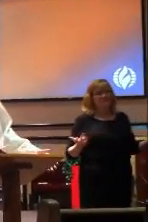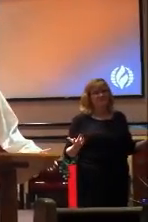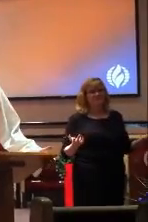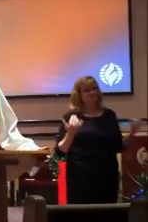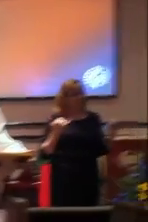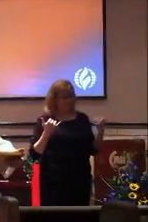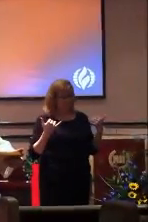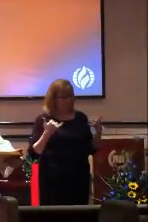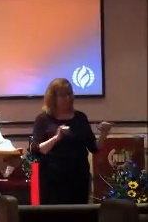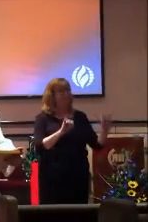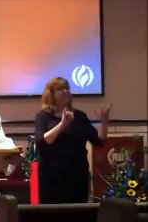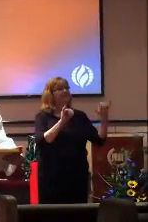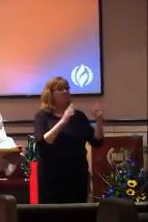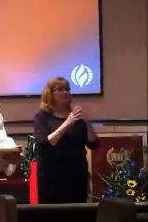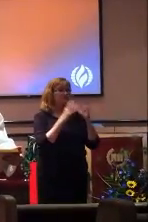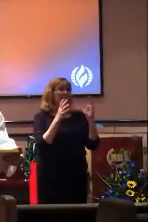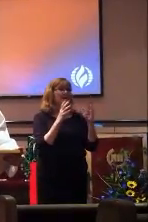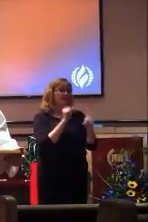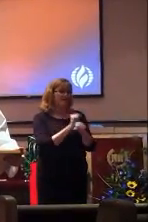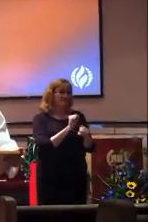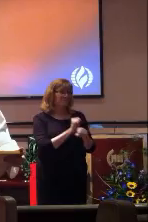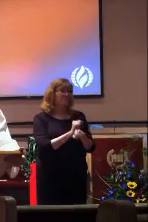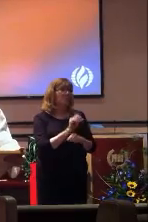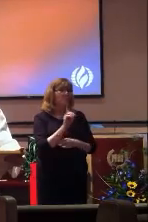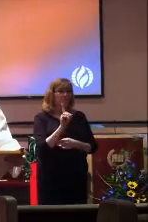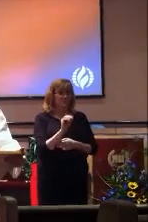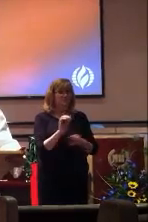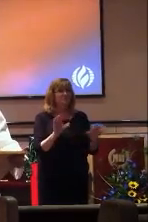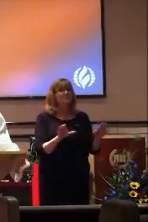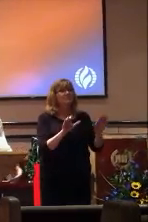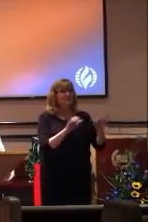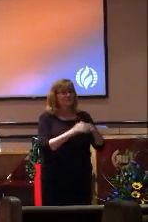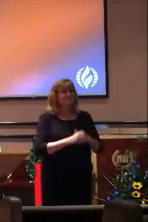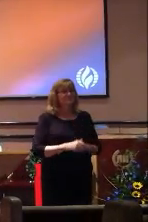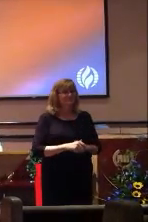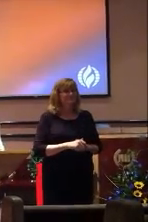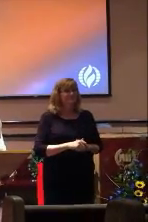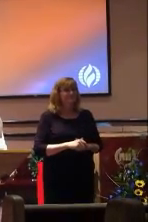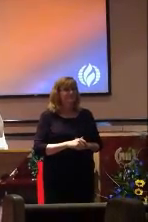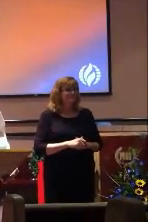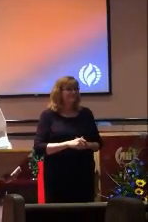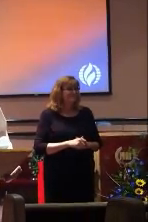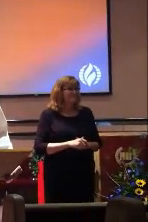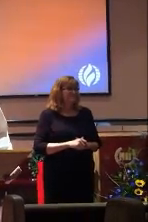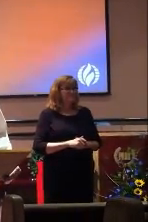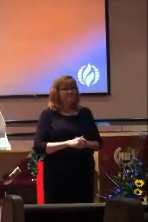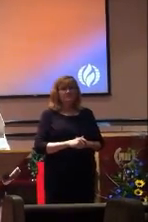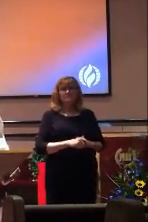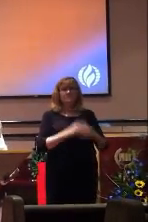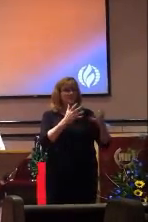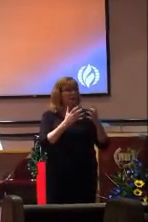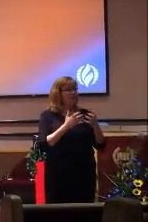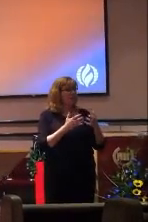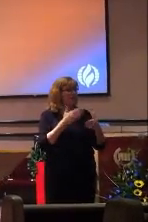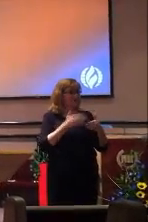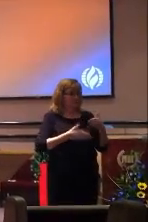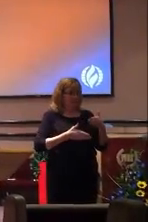to do. We still have work to do. I want to